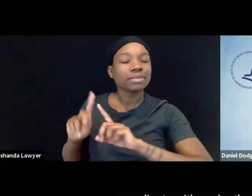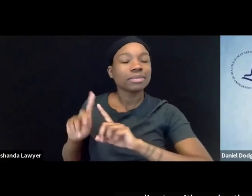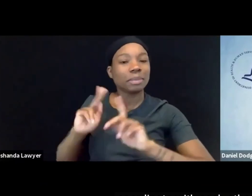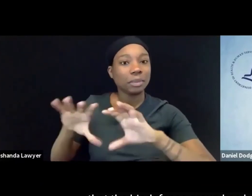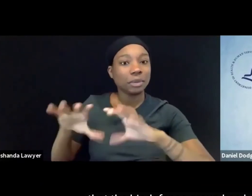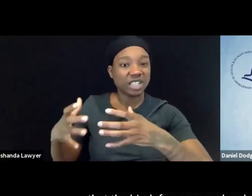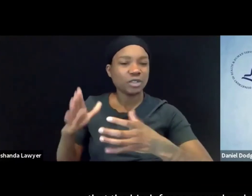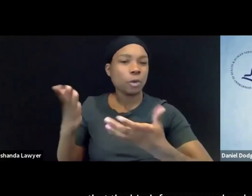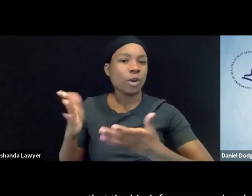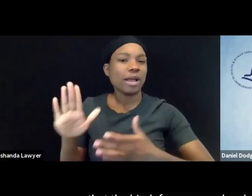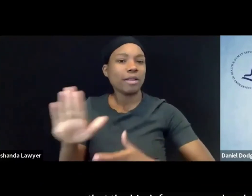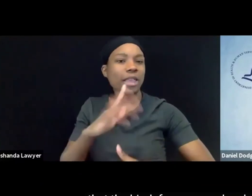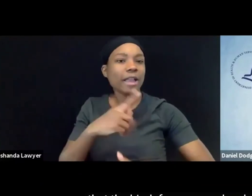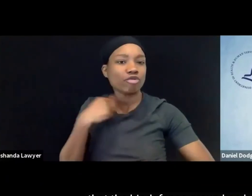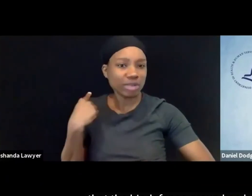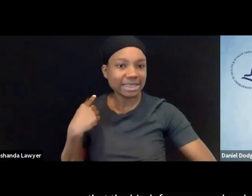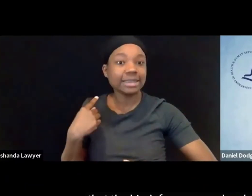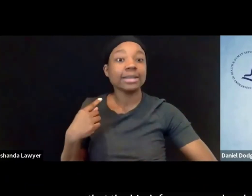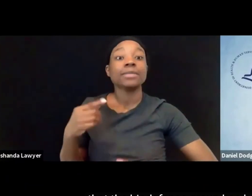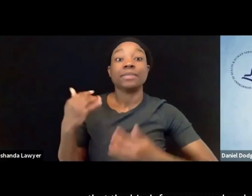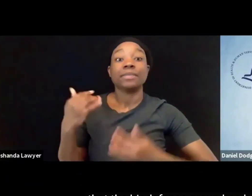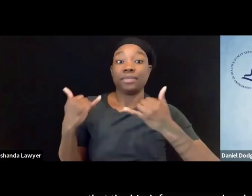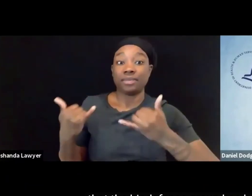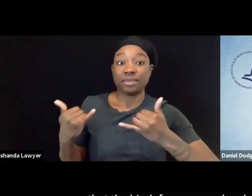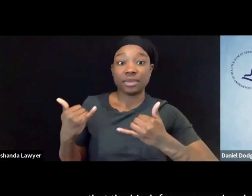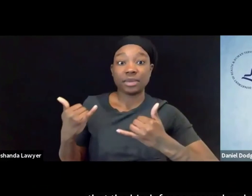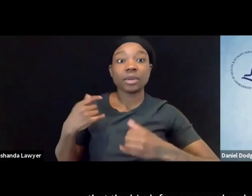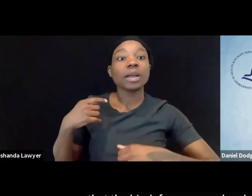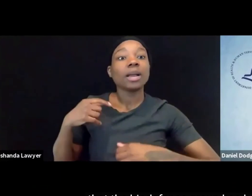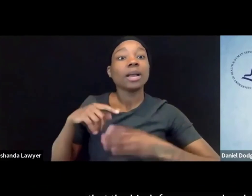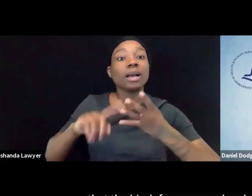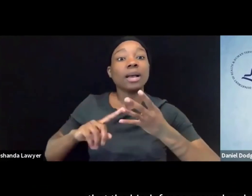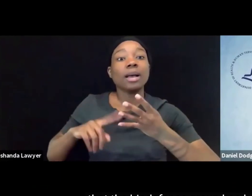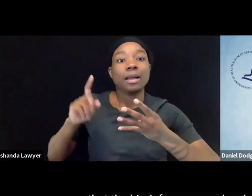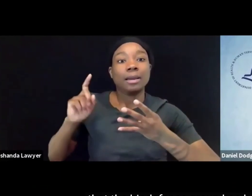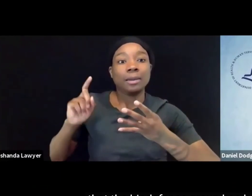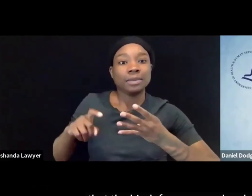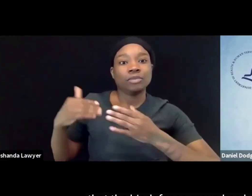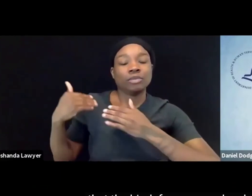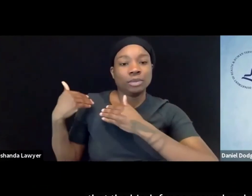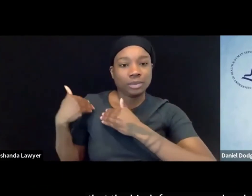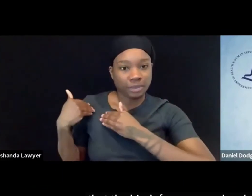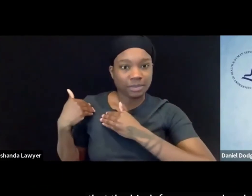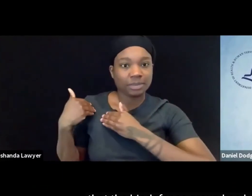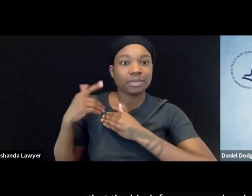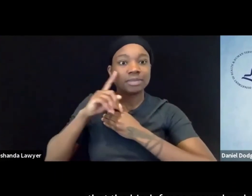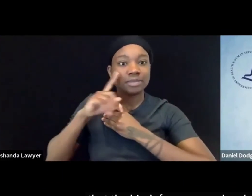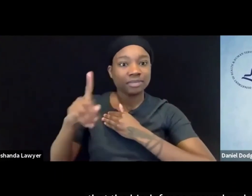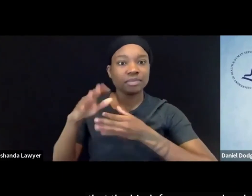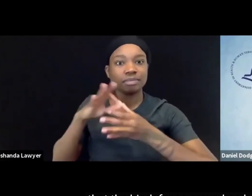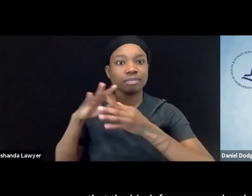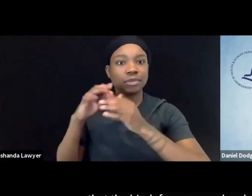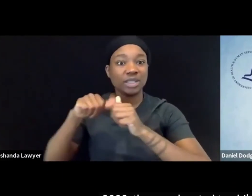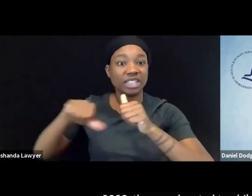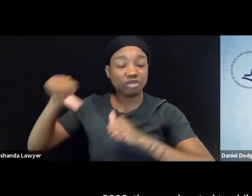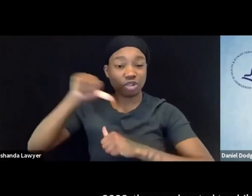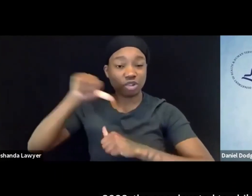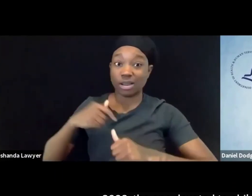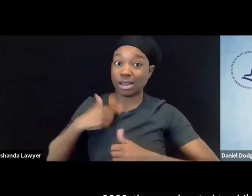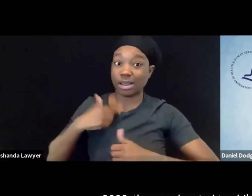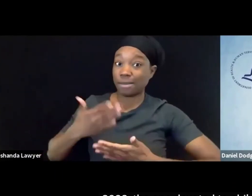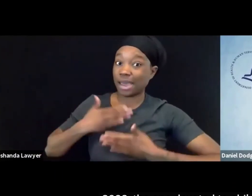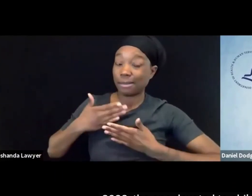happy to say that the NDSB, that's the first group I mentioned, the biodefense one, has been fully operational since